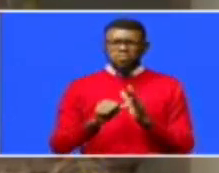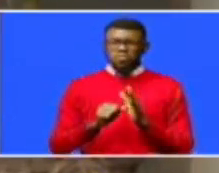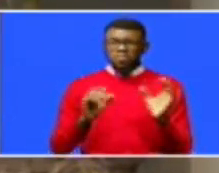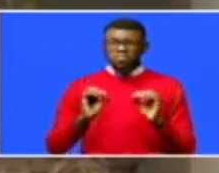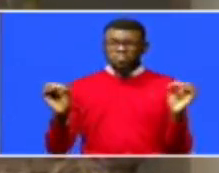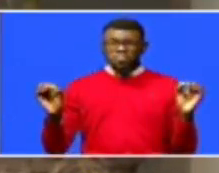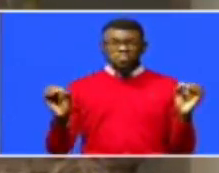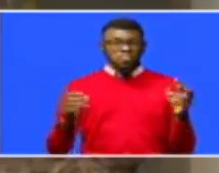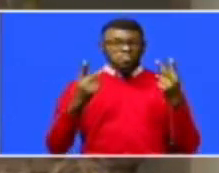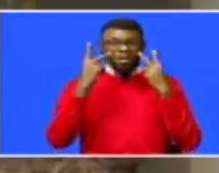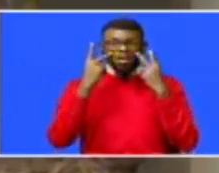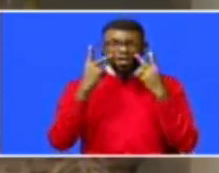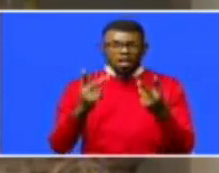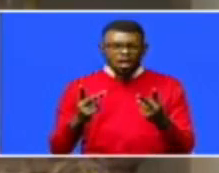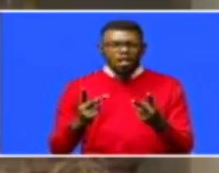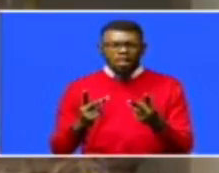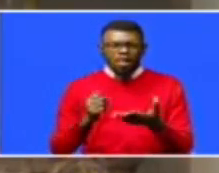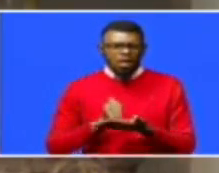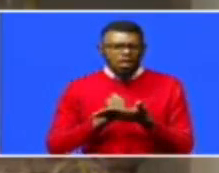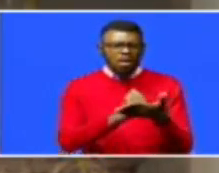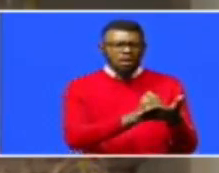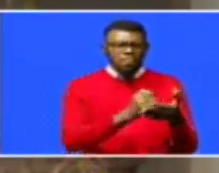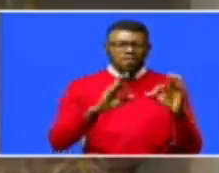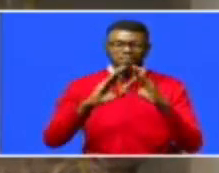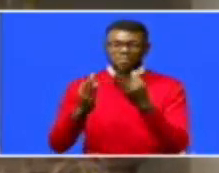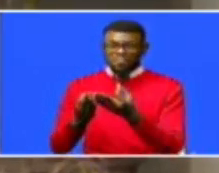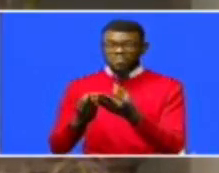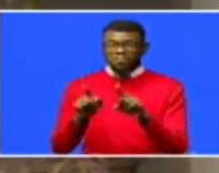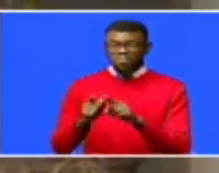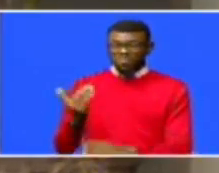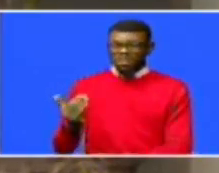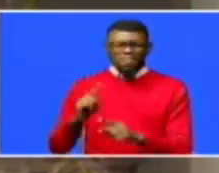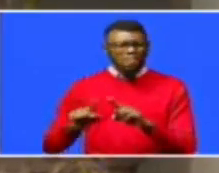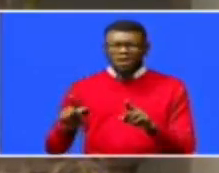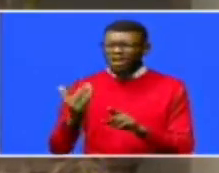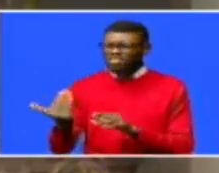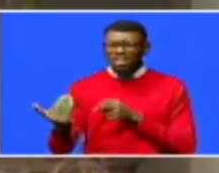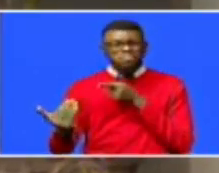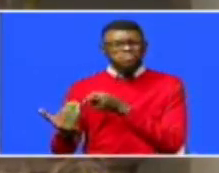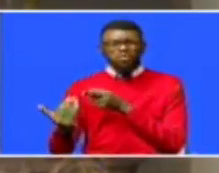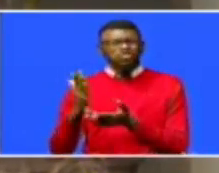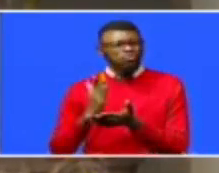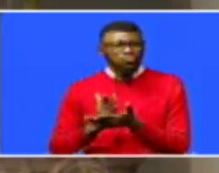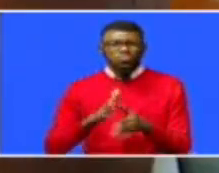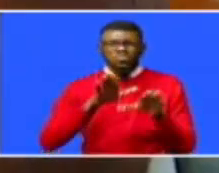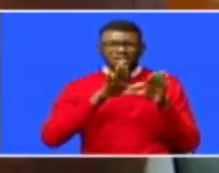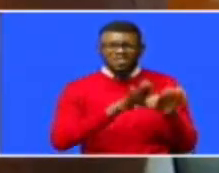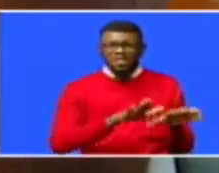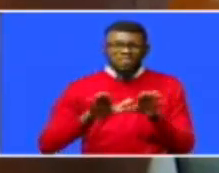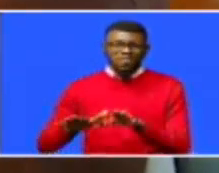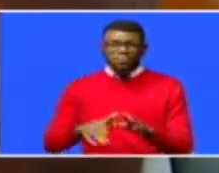They see it as a help to the family and to the child. But for the child, it's exploitation and sheer deprivation.